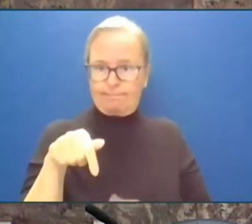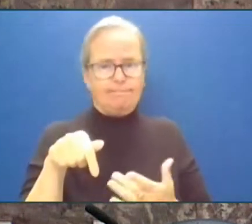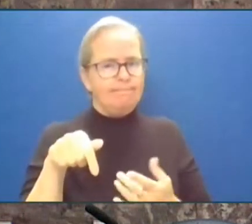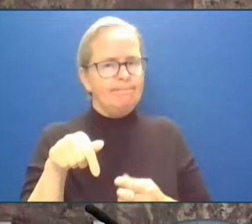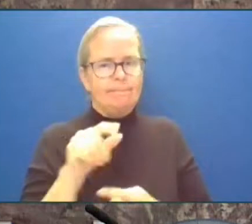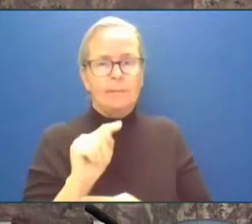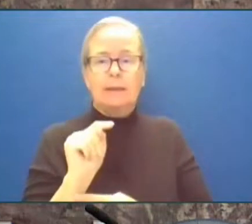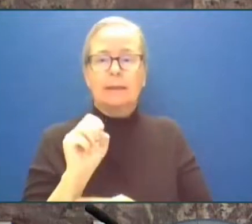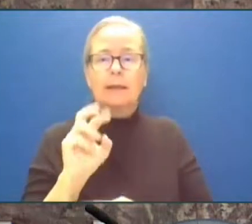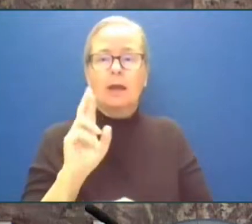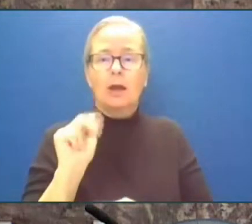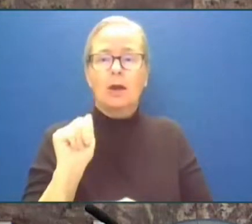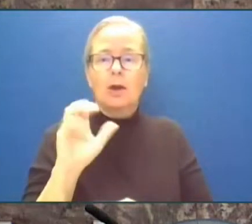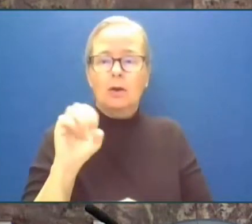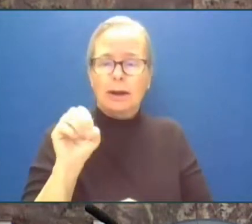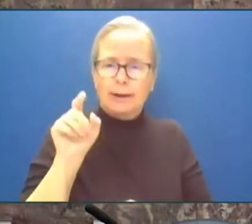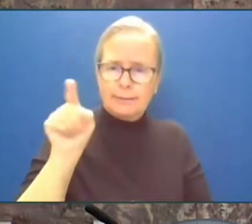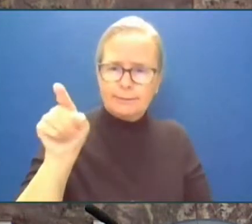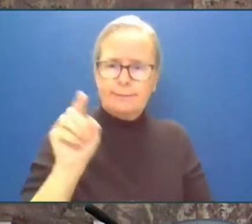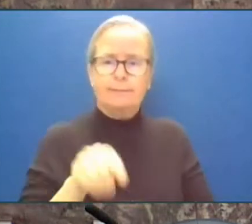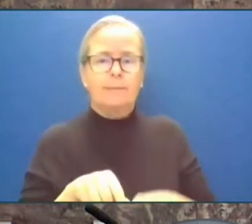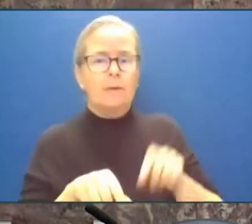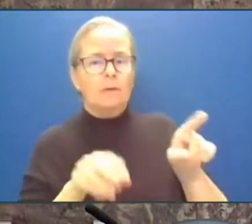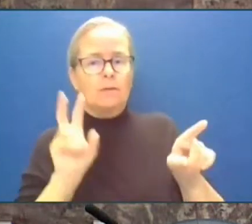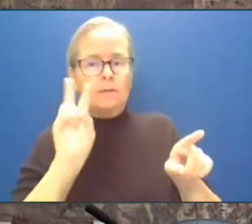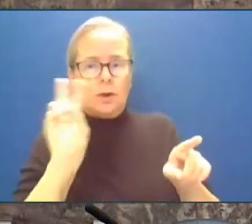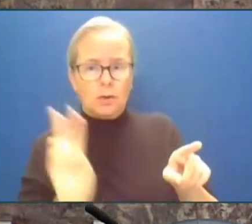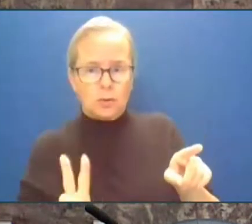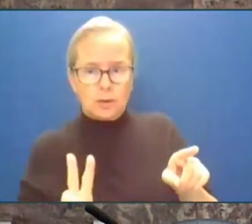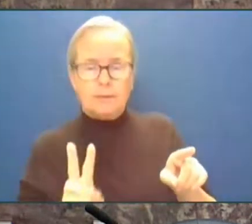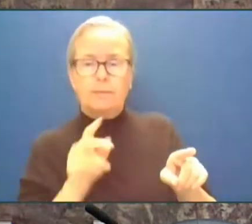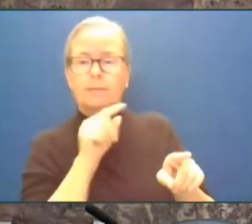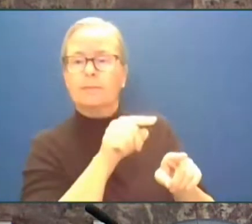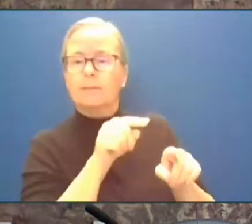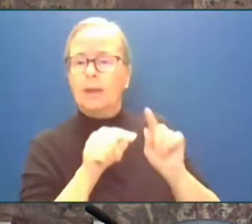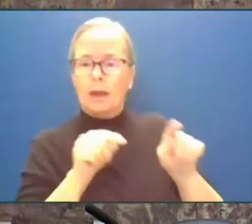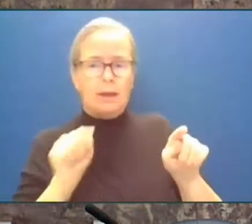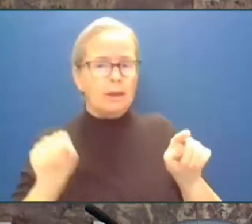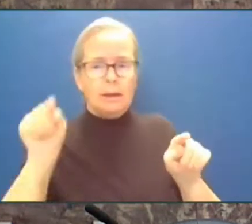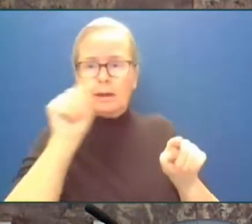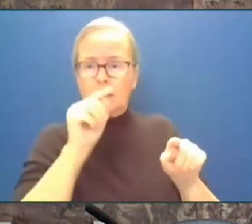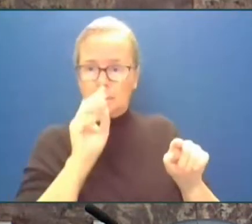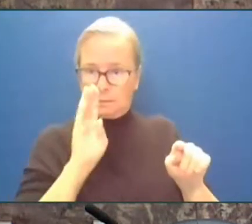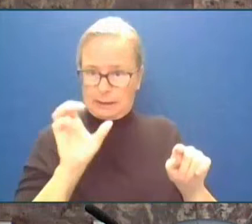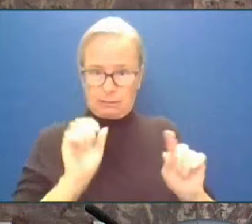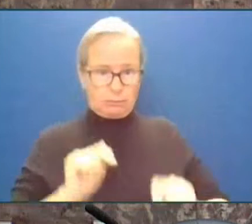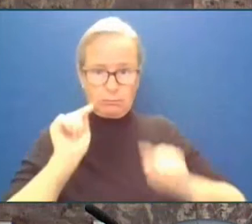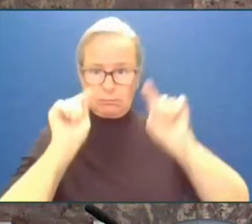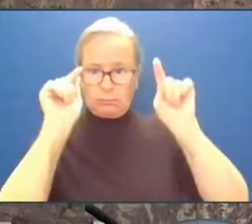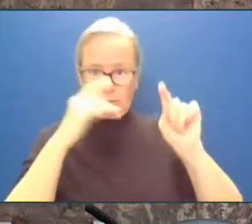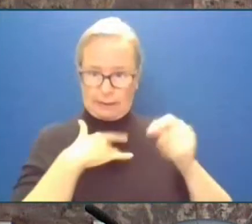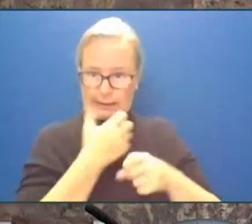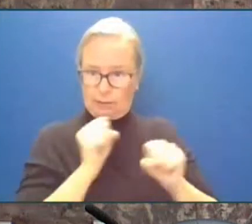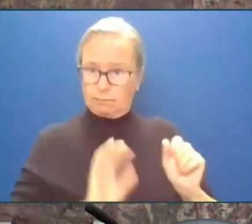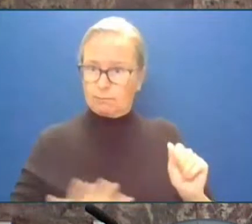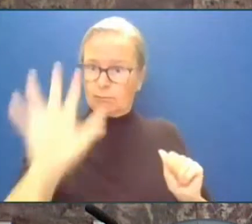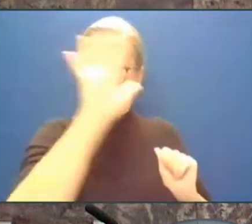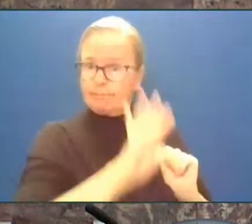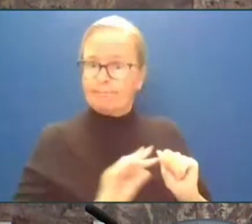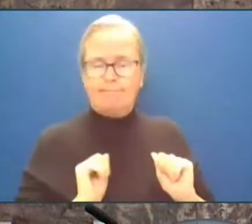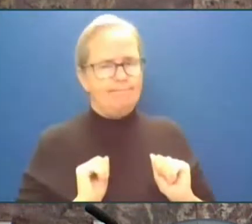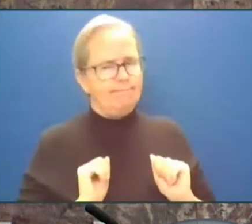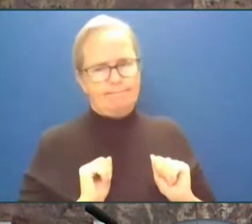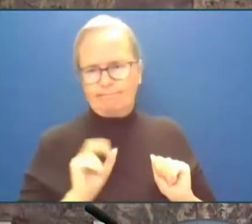safe across British Columbia. And they don't feel safe because of this catch and release